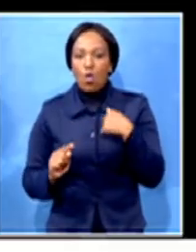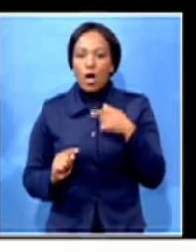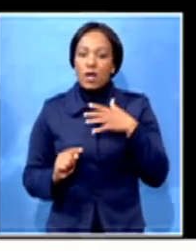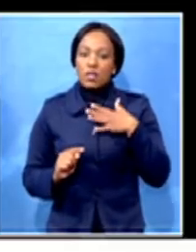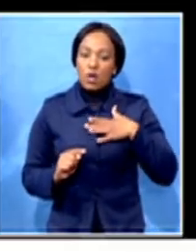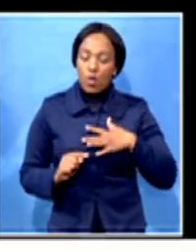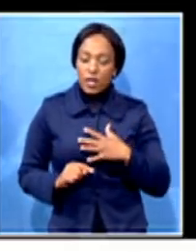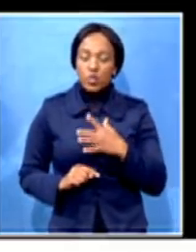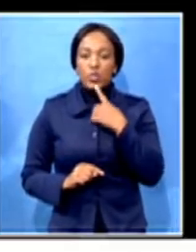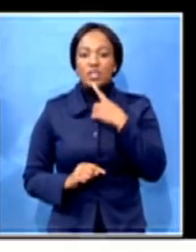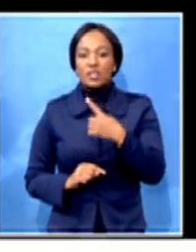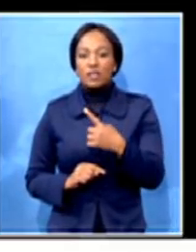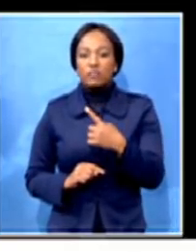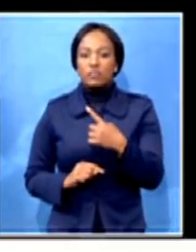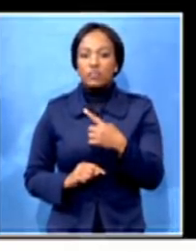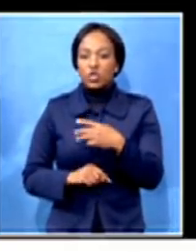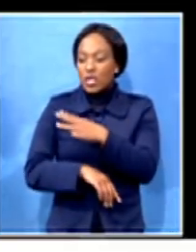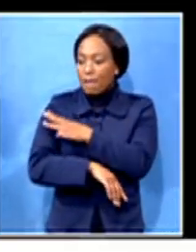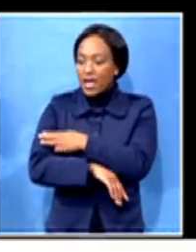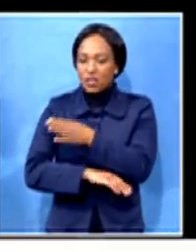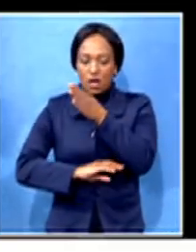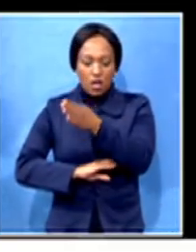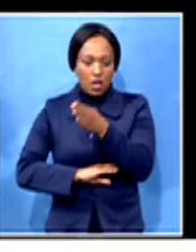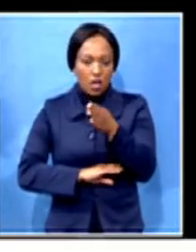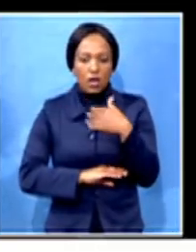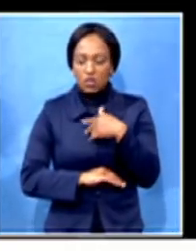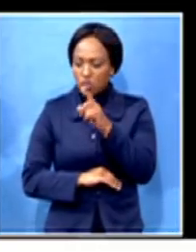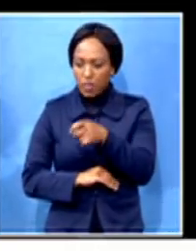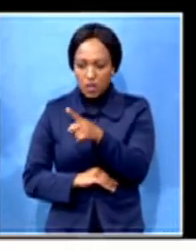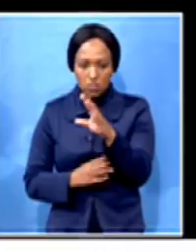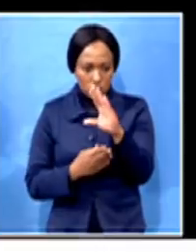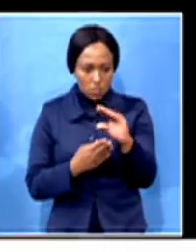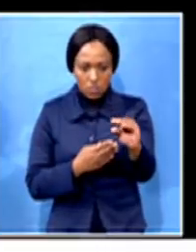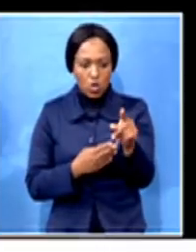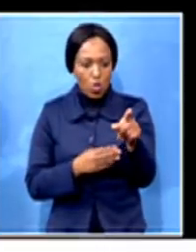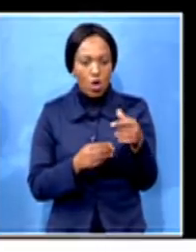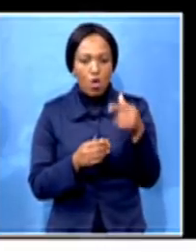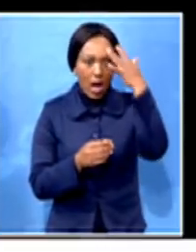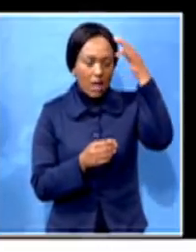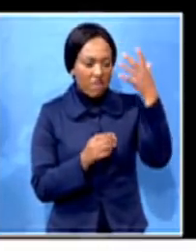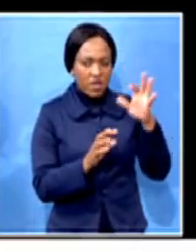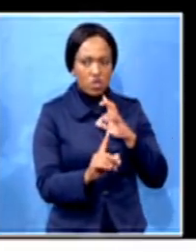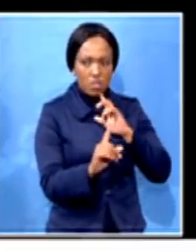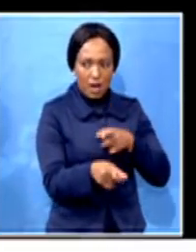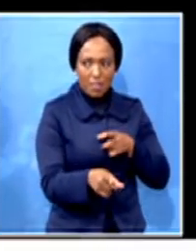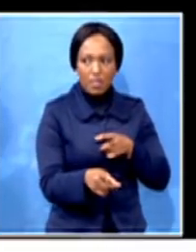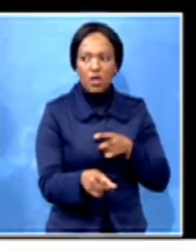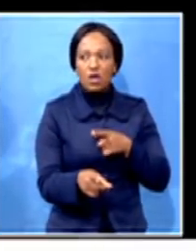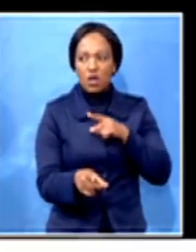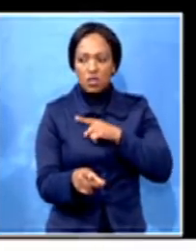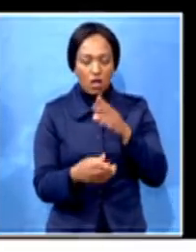say to our pension fund managers that you must invest in these particular projects because the government has said so. Now, that is